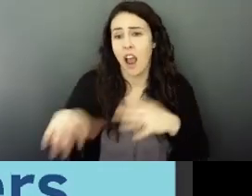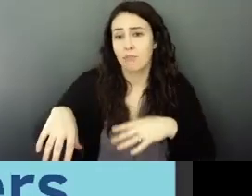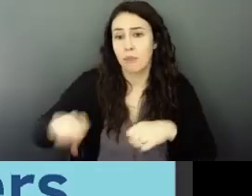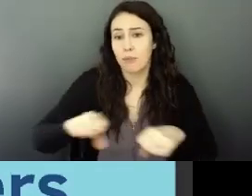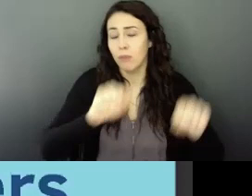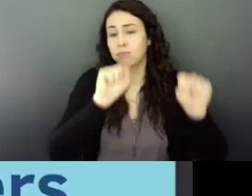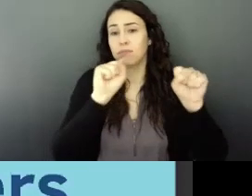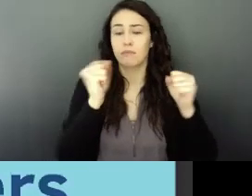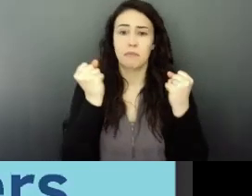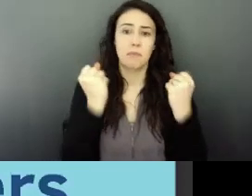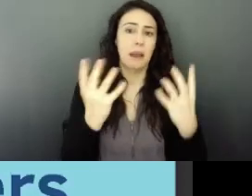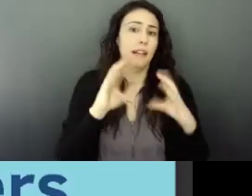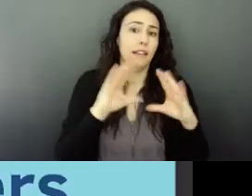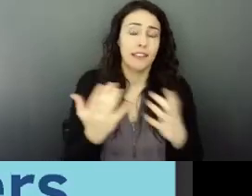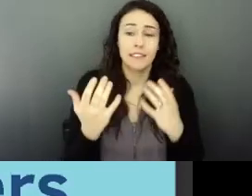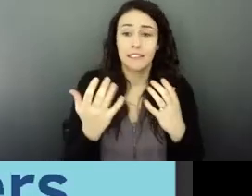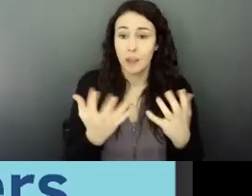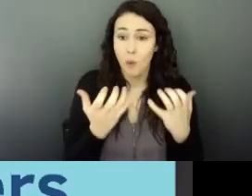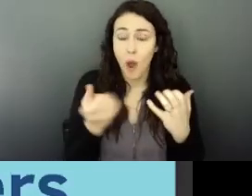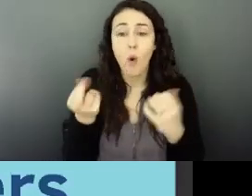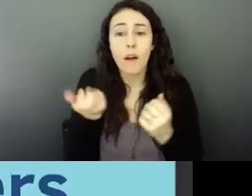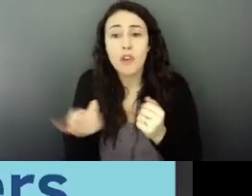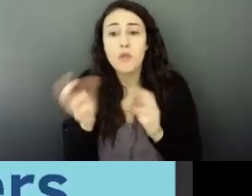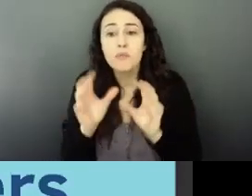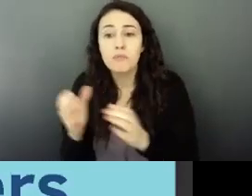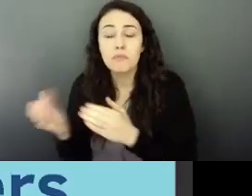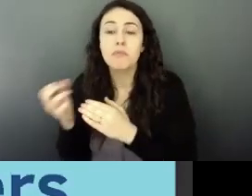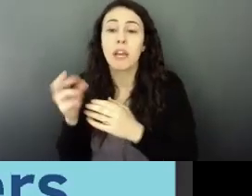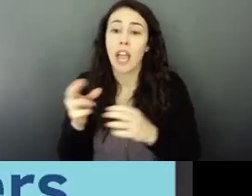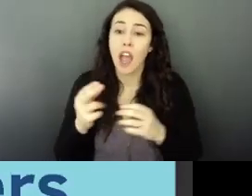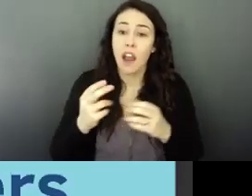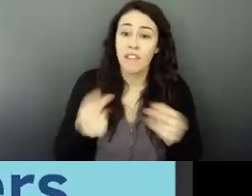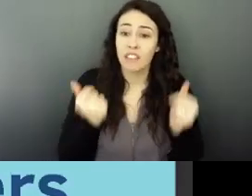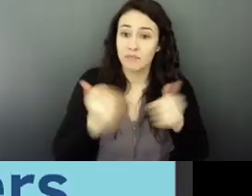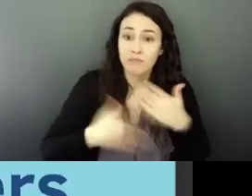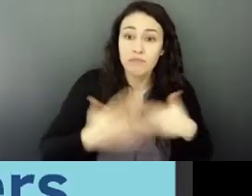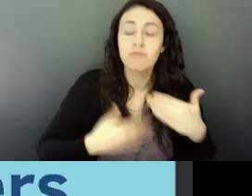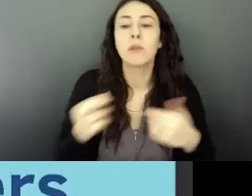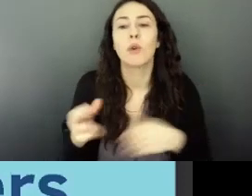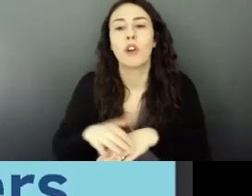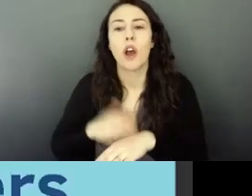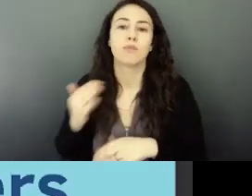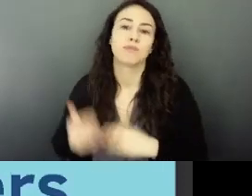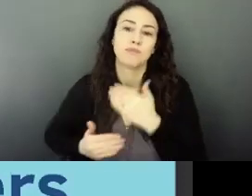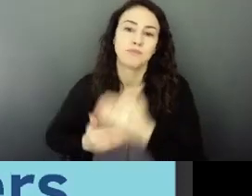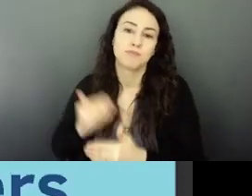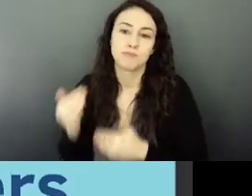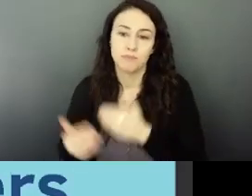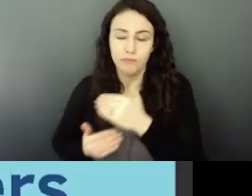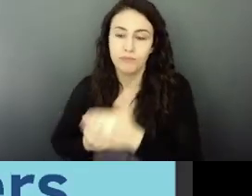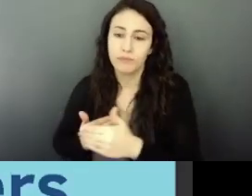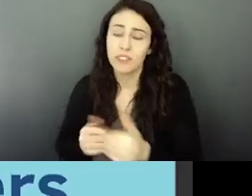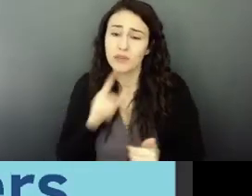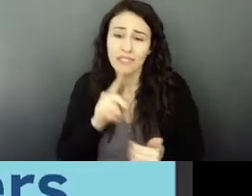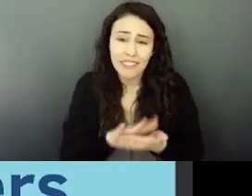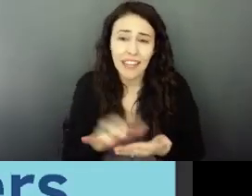as few as they want. They can go as fast as slow as they want. And so this is really nice when you have a family. If